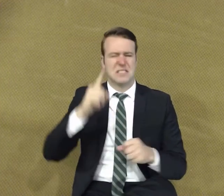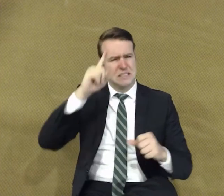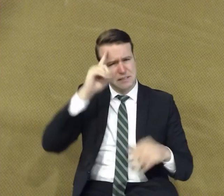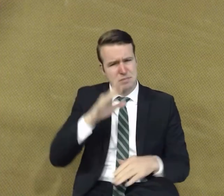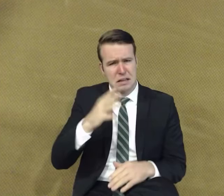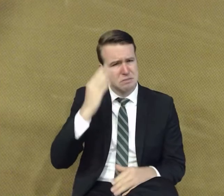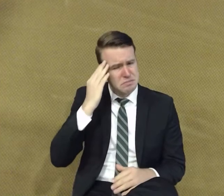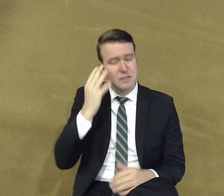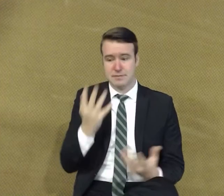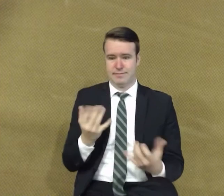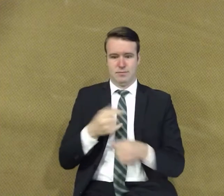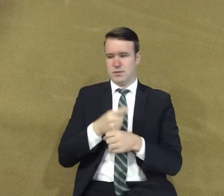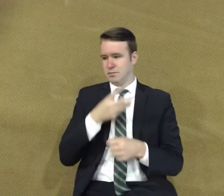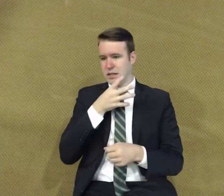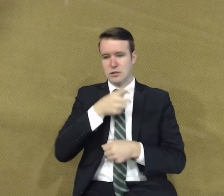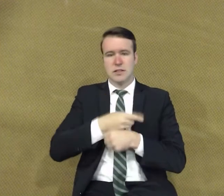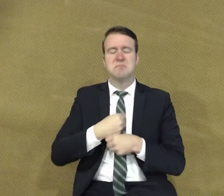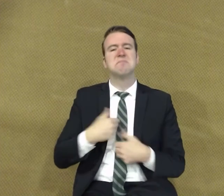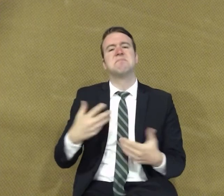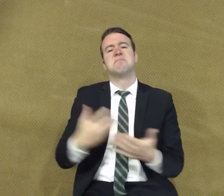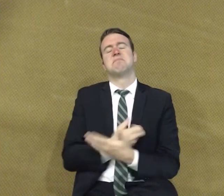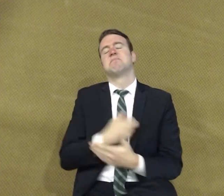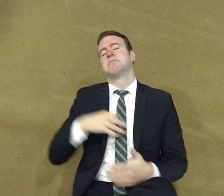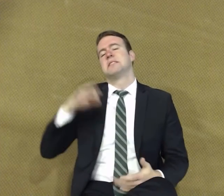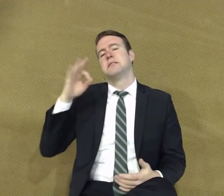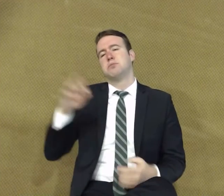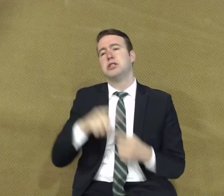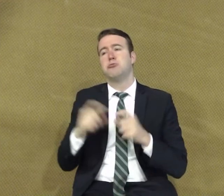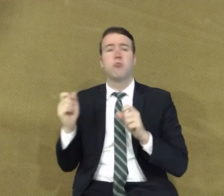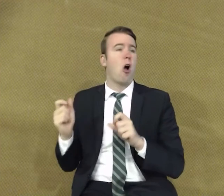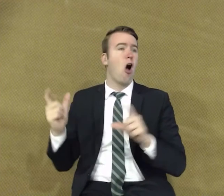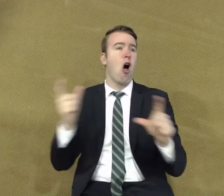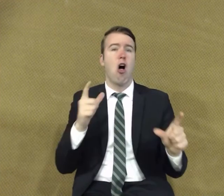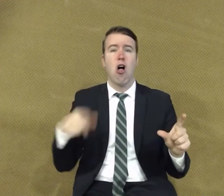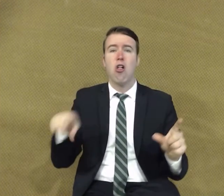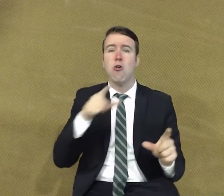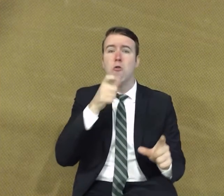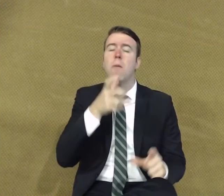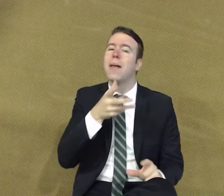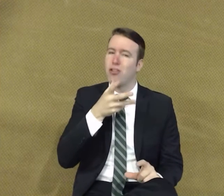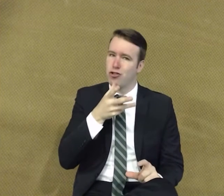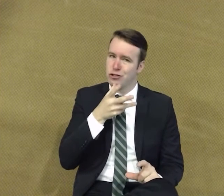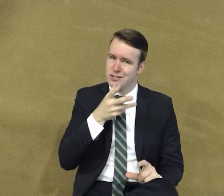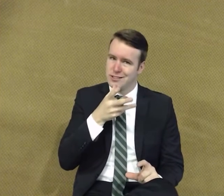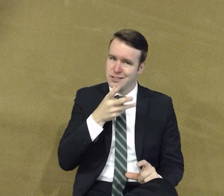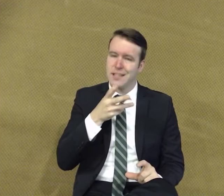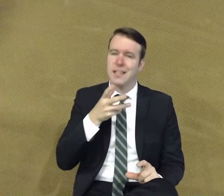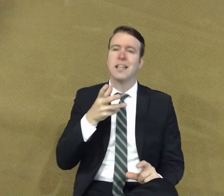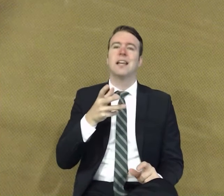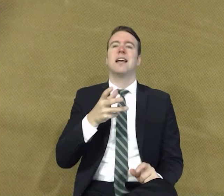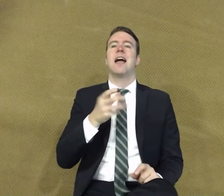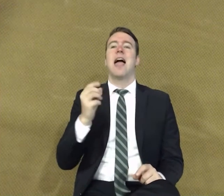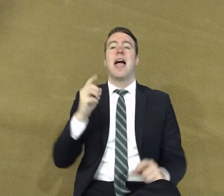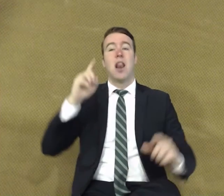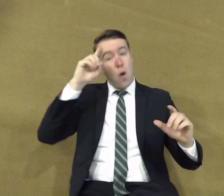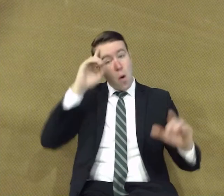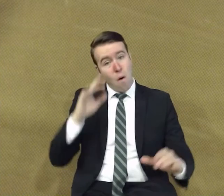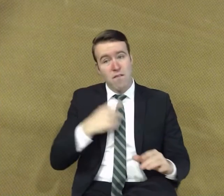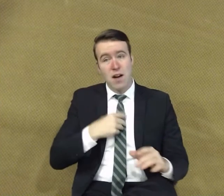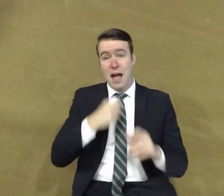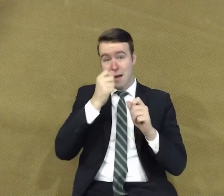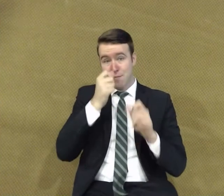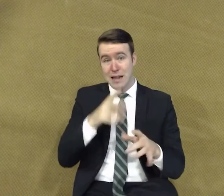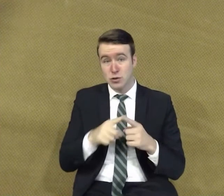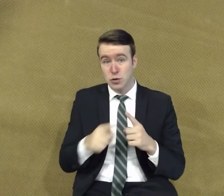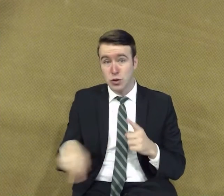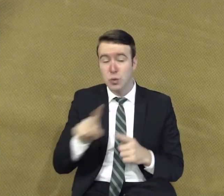on Mother's Day, I'm going to preach to all of you mothers and hopefully be a blessing